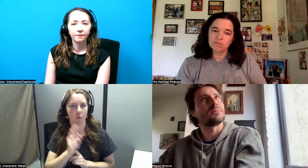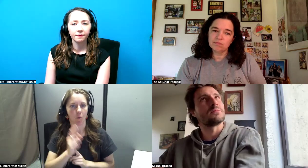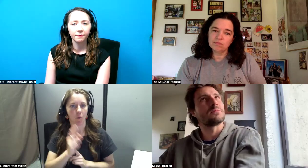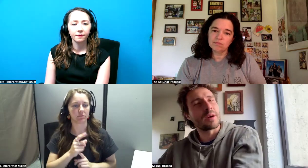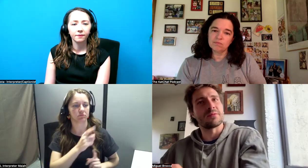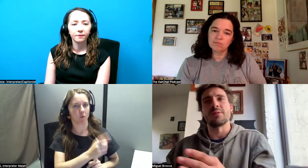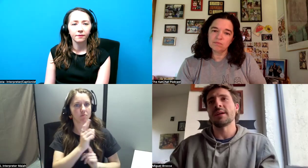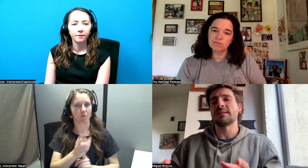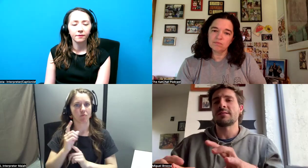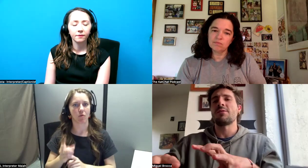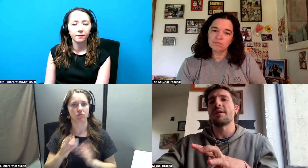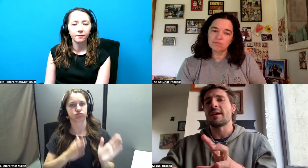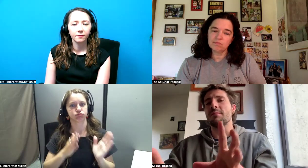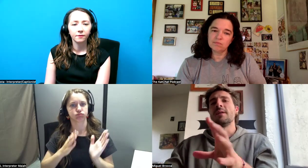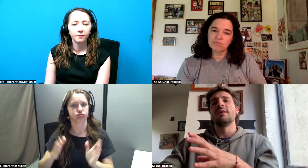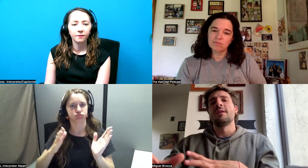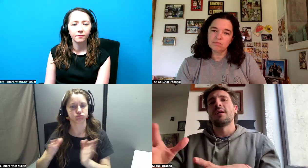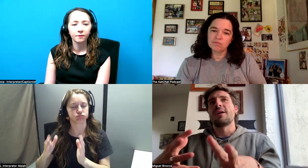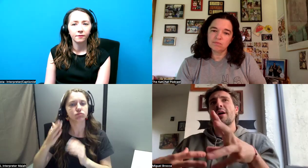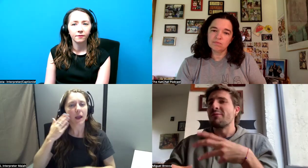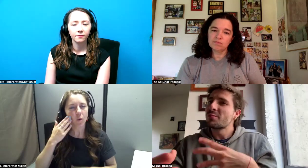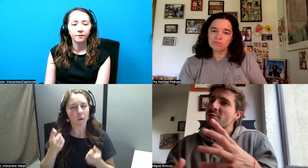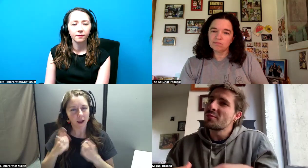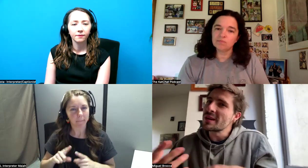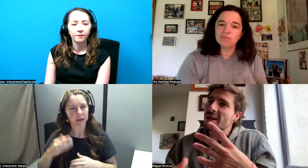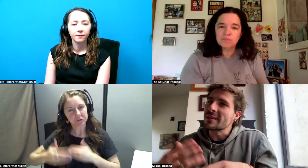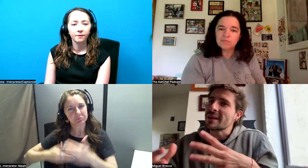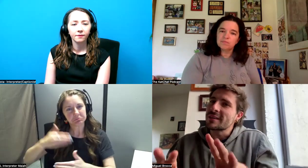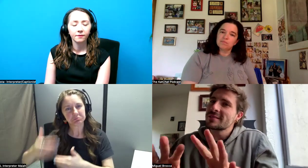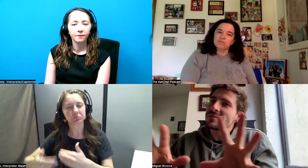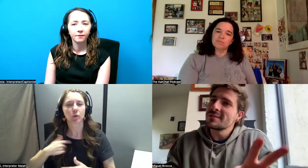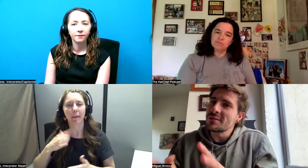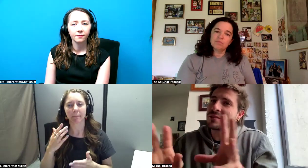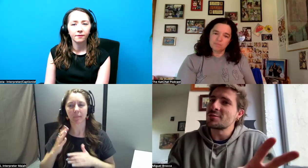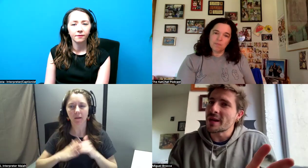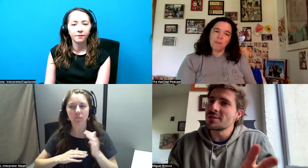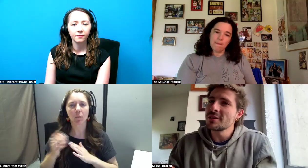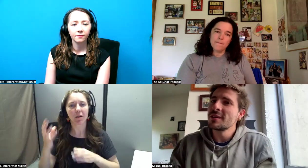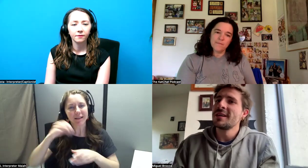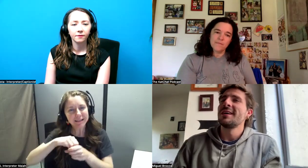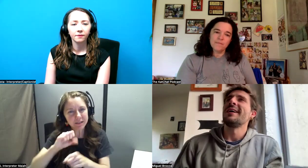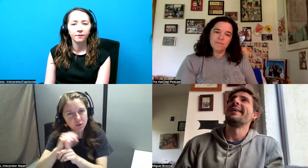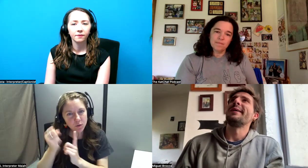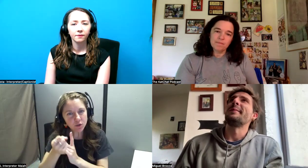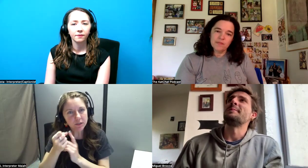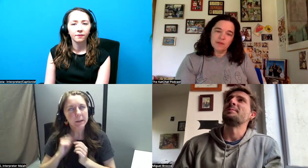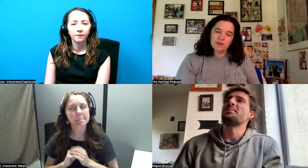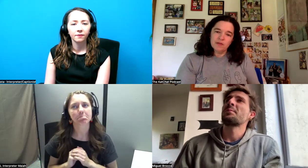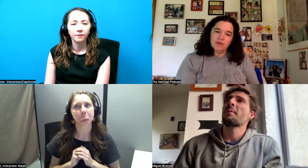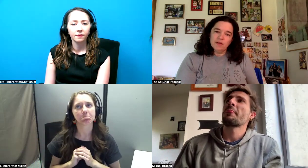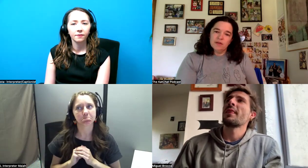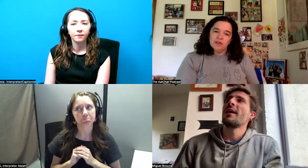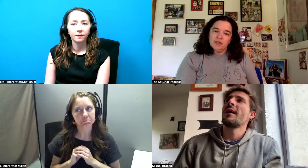is right before this. So then I'm comfortable with being like in the situation.